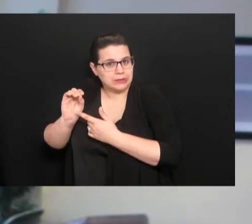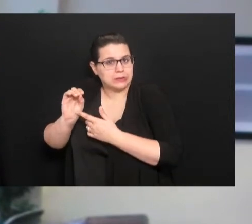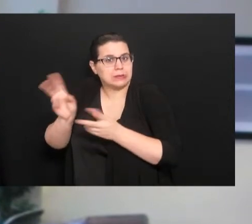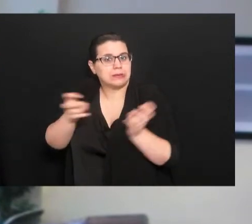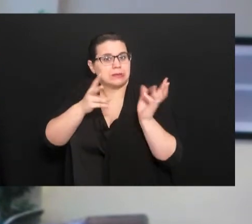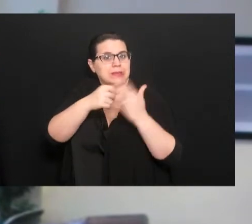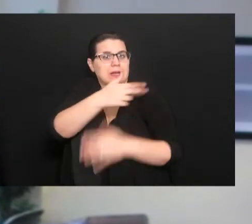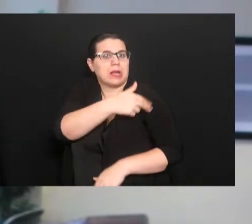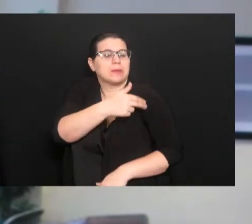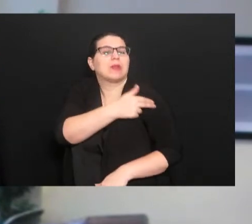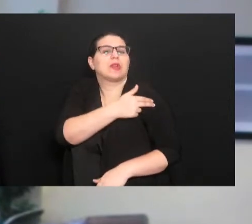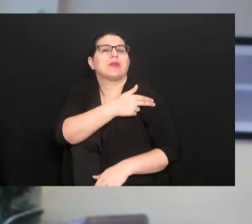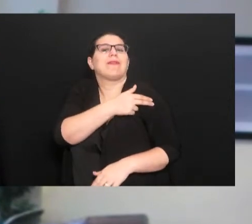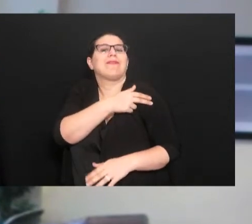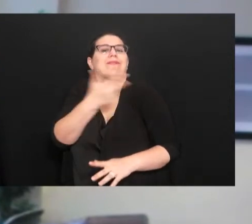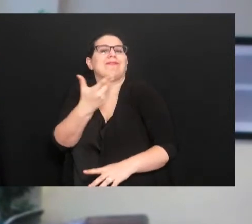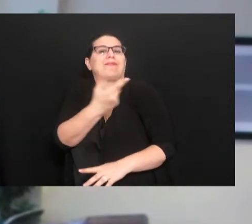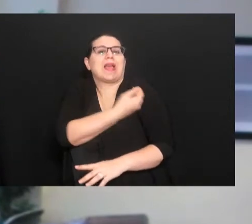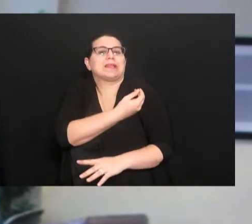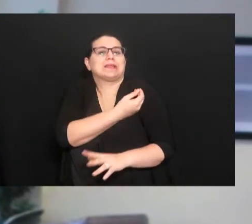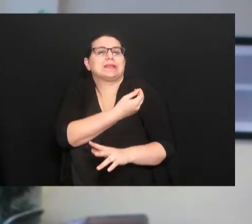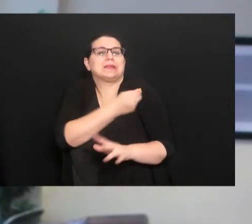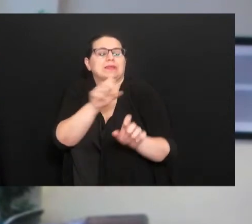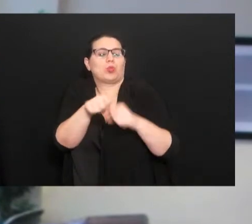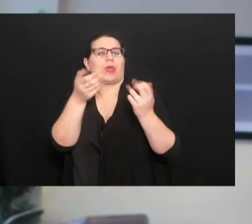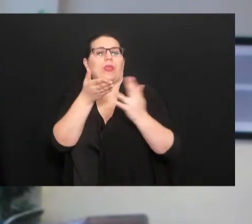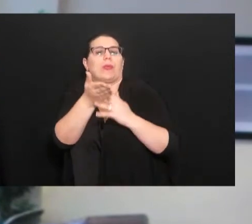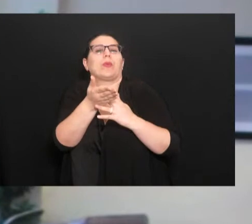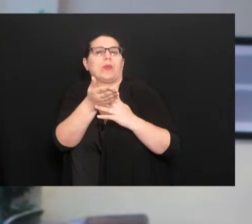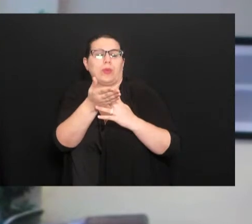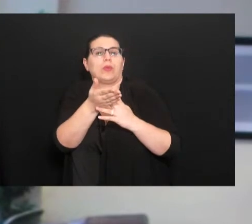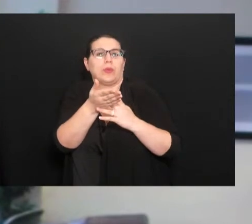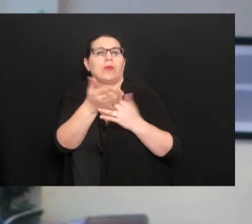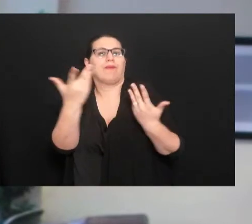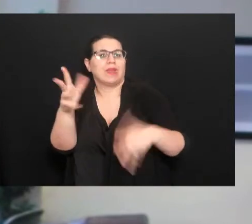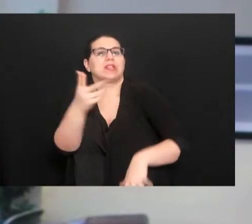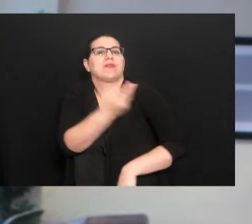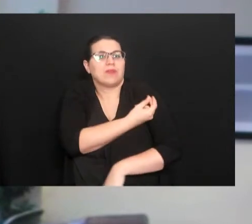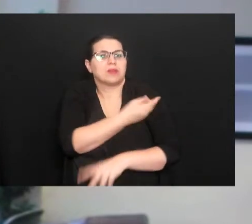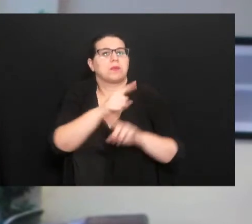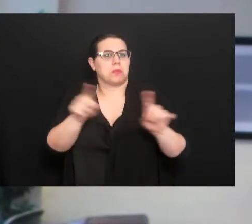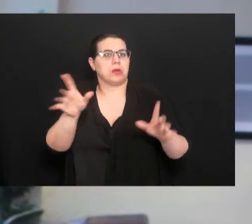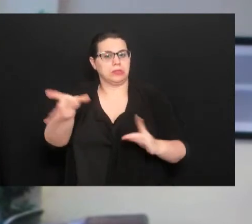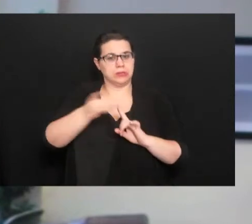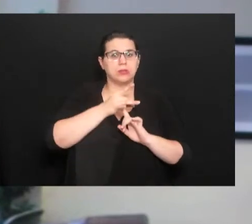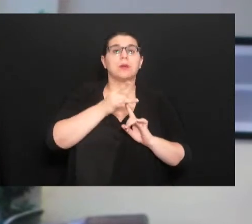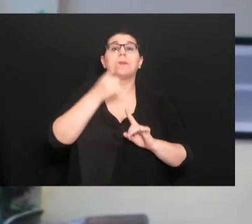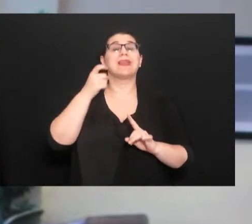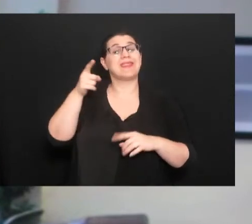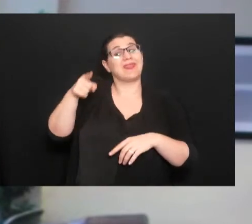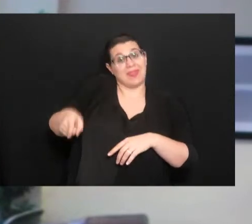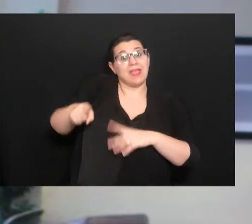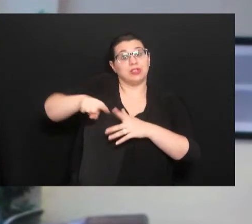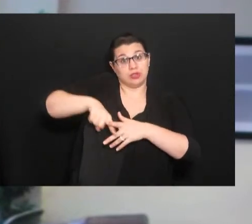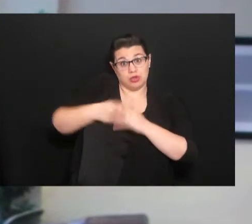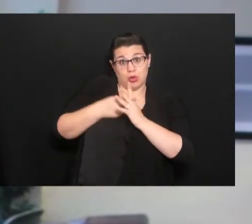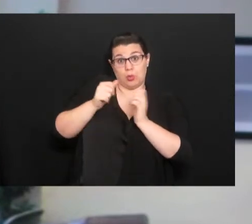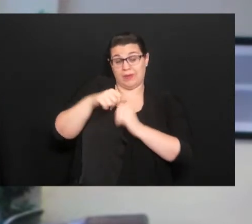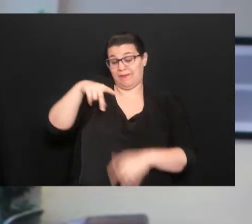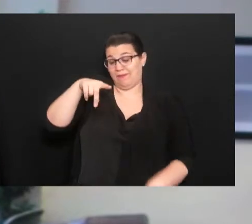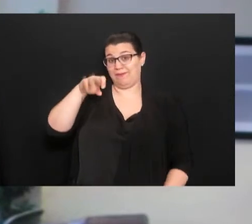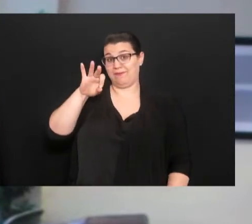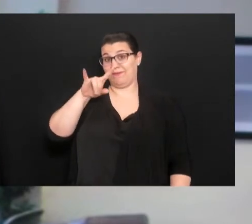was because they immunized all of their population with Pfizer. And they were one of the first places in the world to immunize